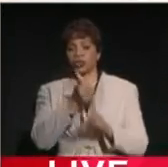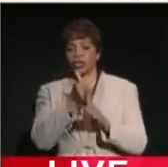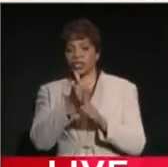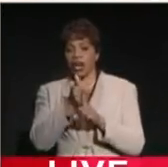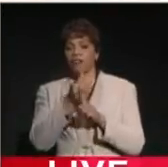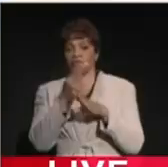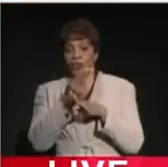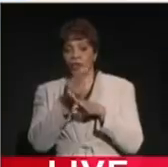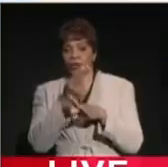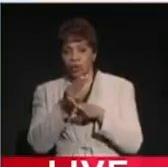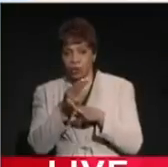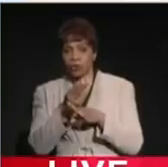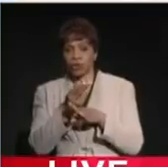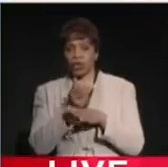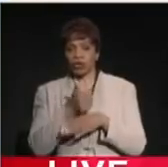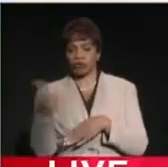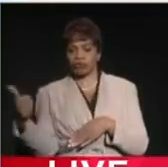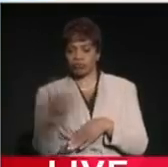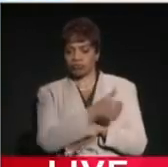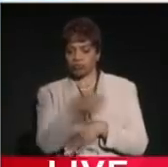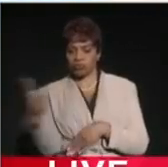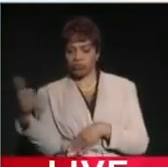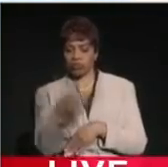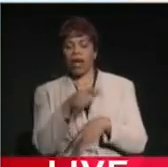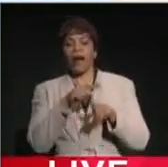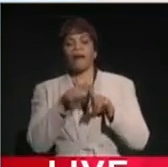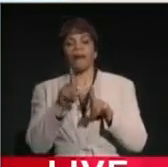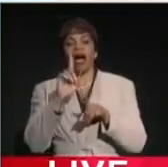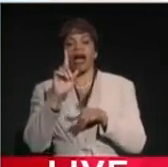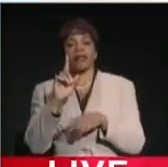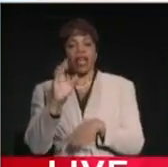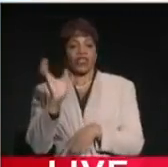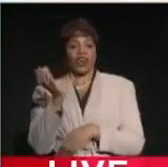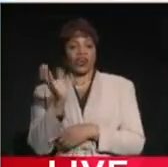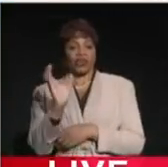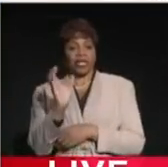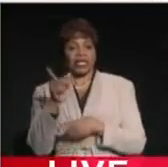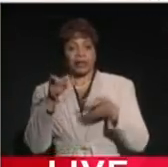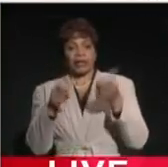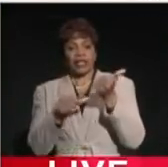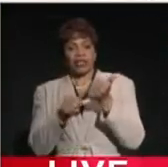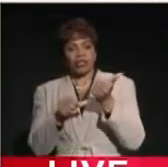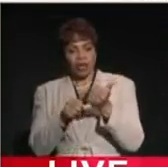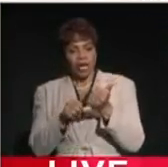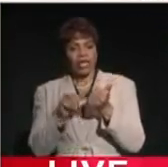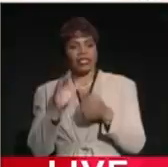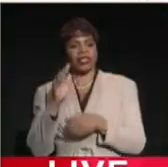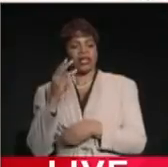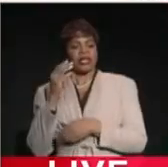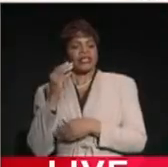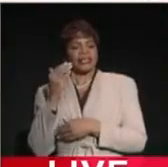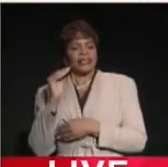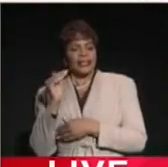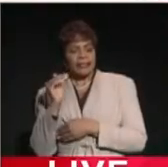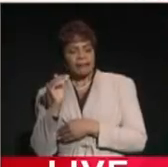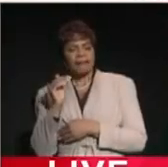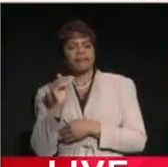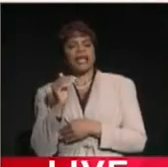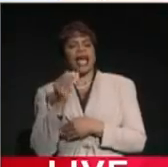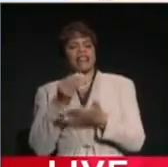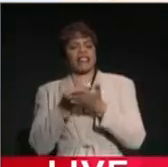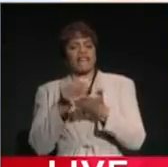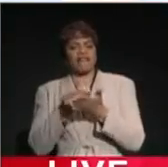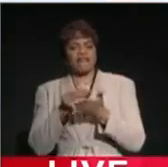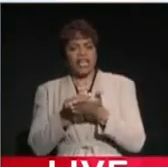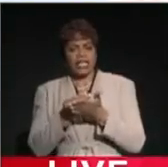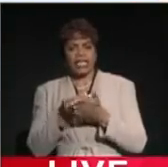user, you've been a commuter. But under the Christie administration, we've seen dedicated funding has been cut,